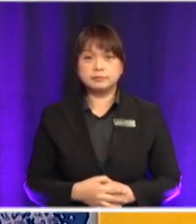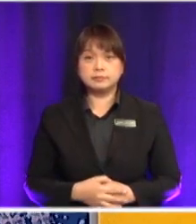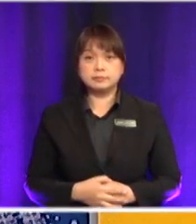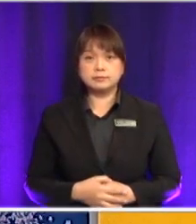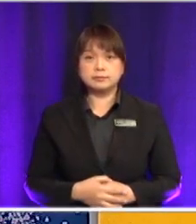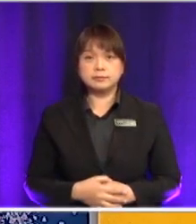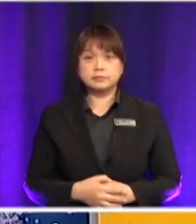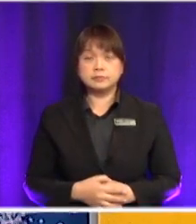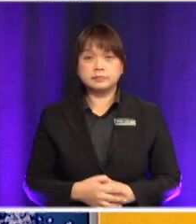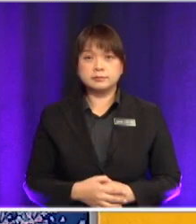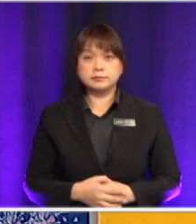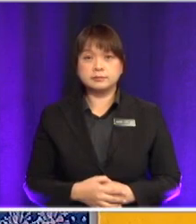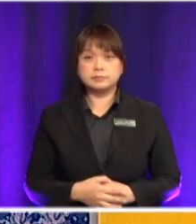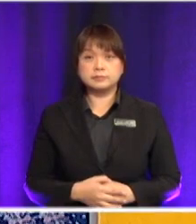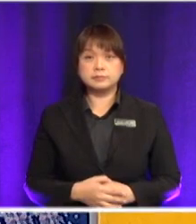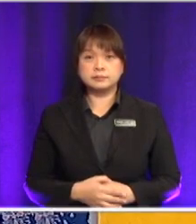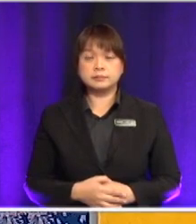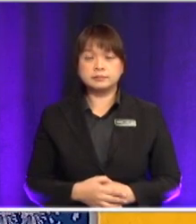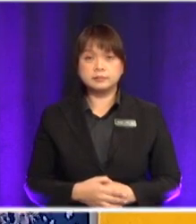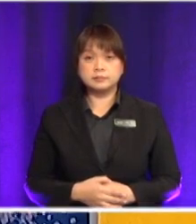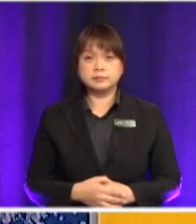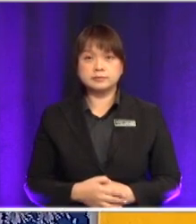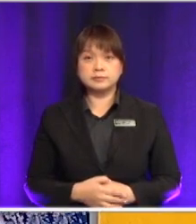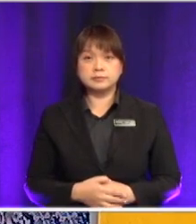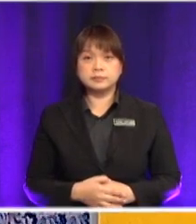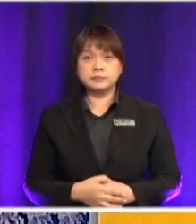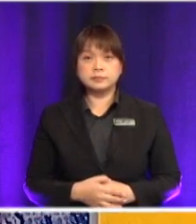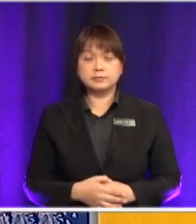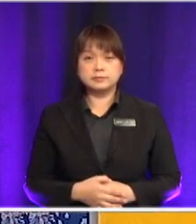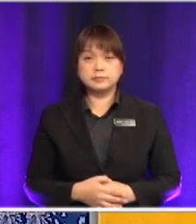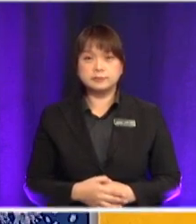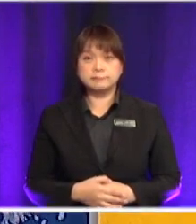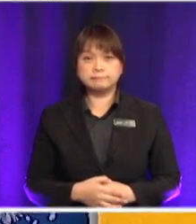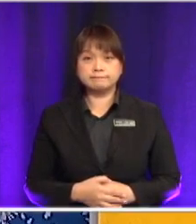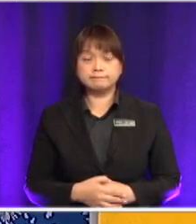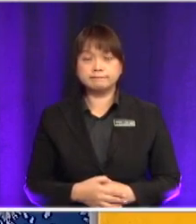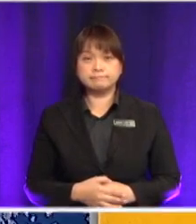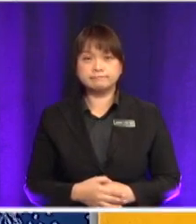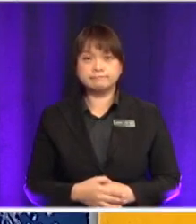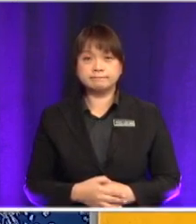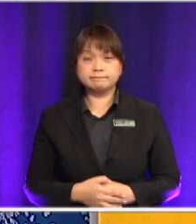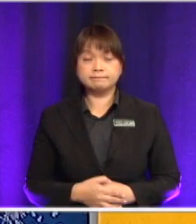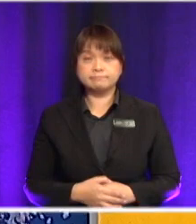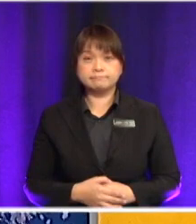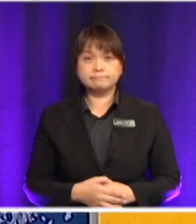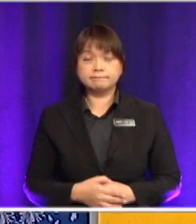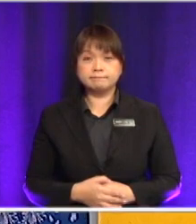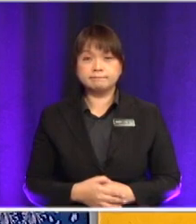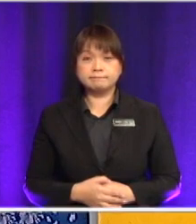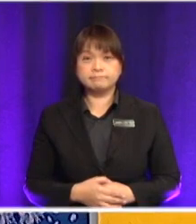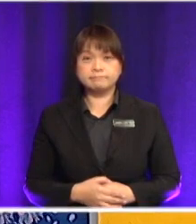games, right? Then only you will do your homework. So maybe a computer